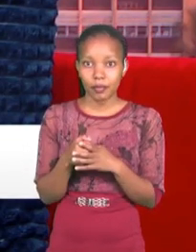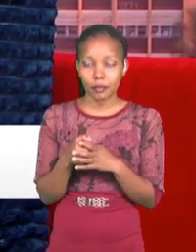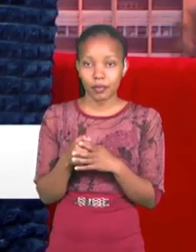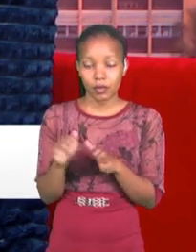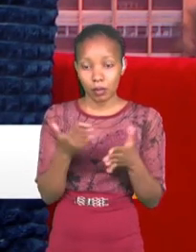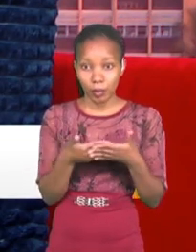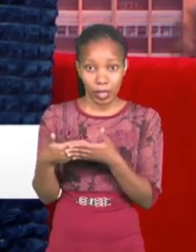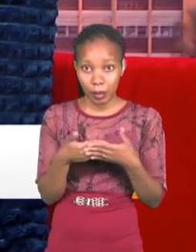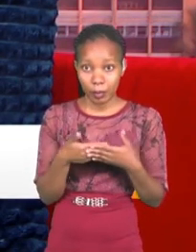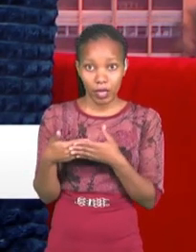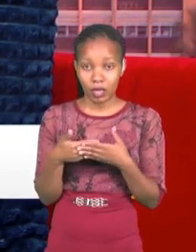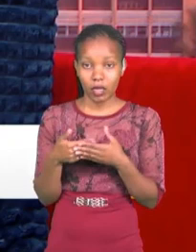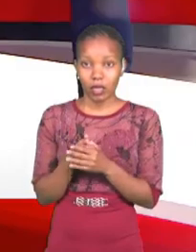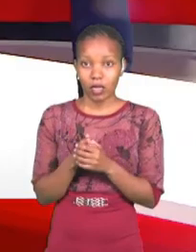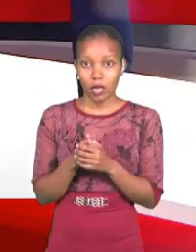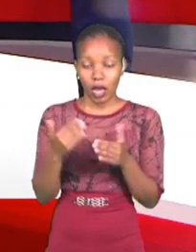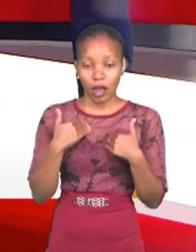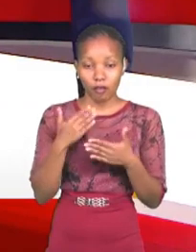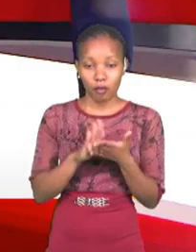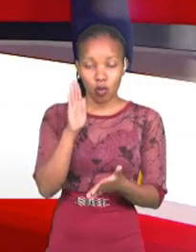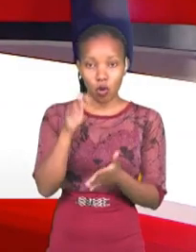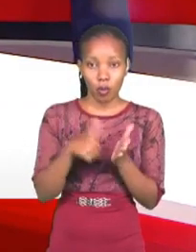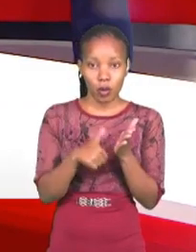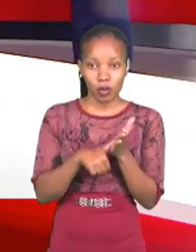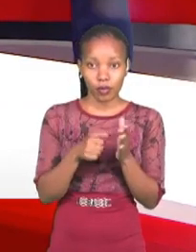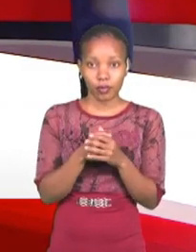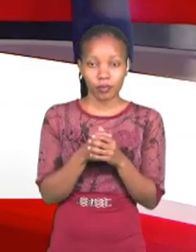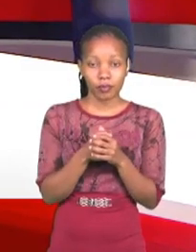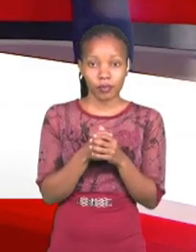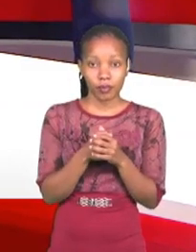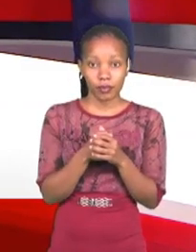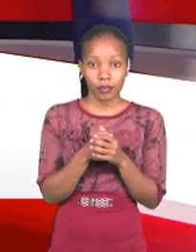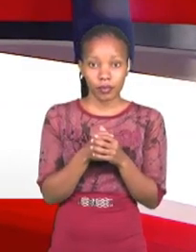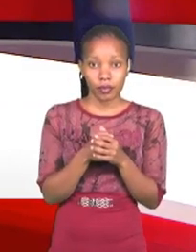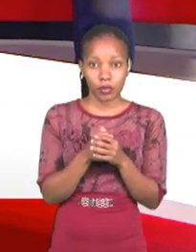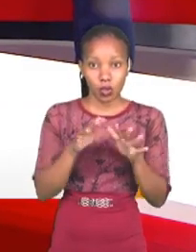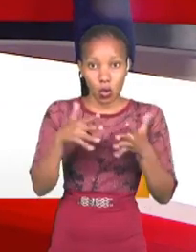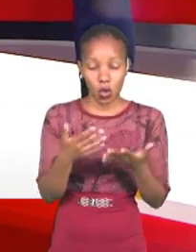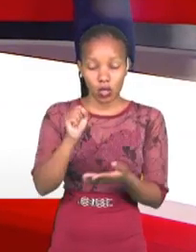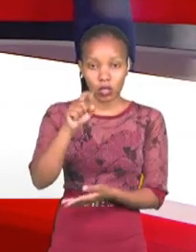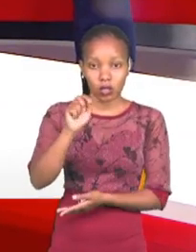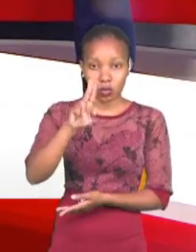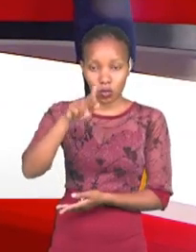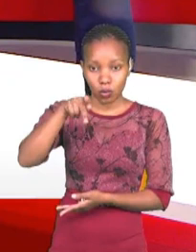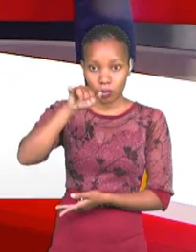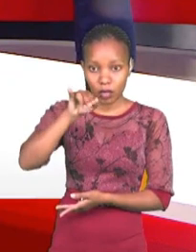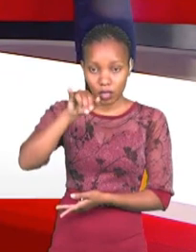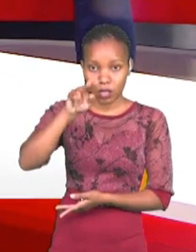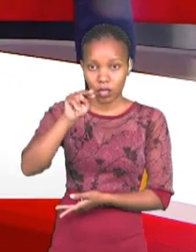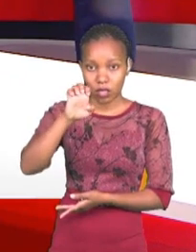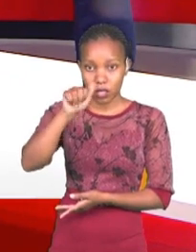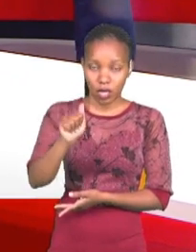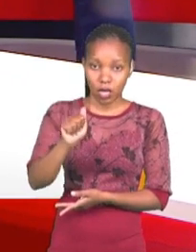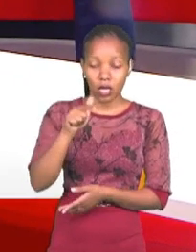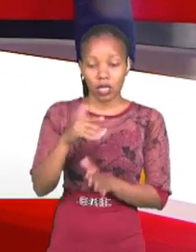children. Yeah. Right? Yeah. There is more incidence of fractures in these children. Osteopenia is more in these